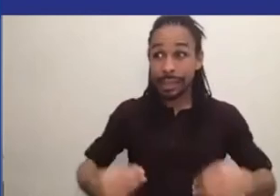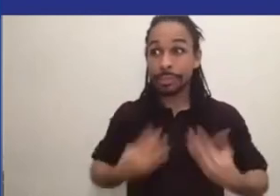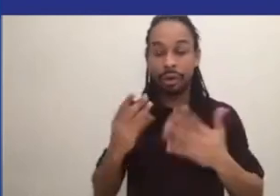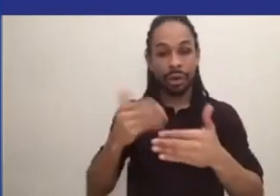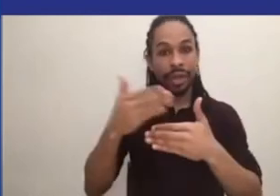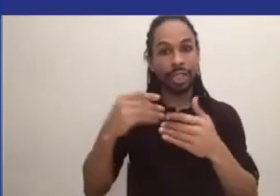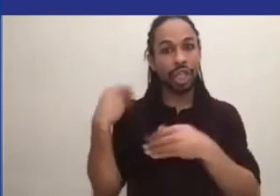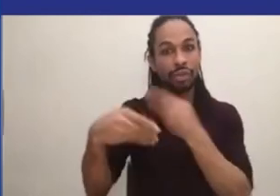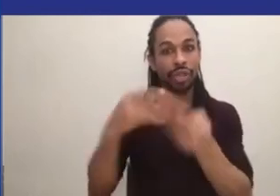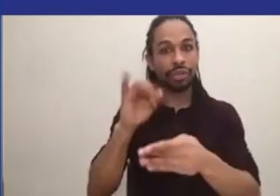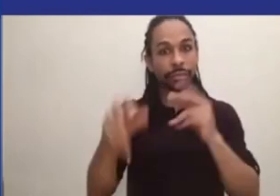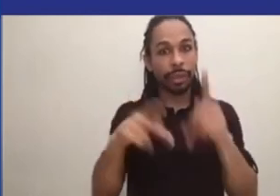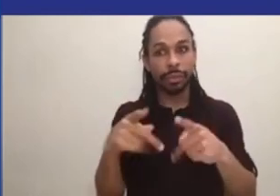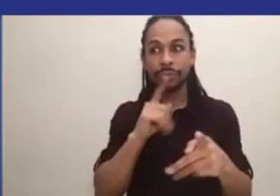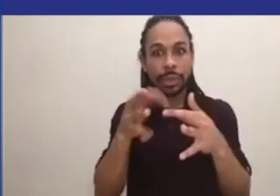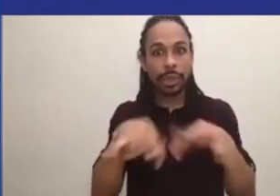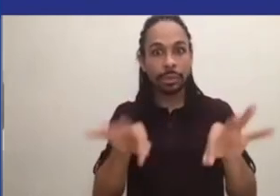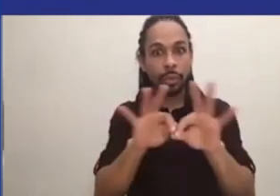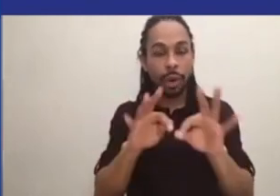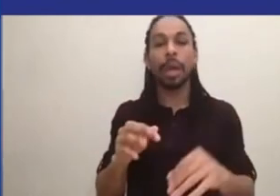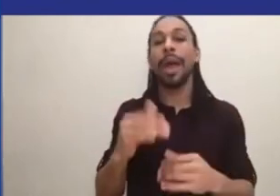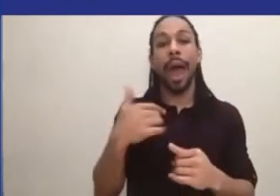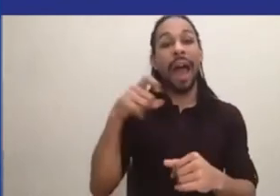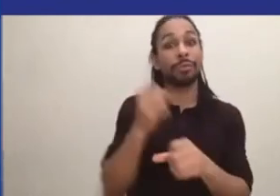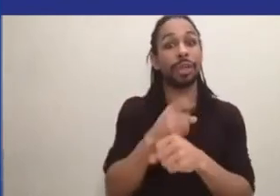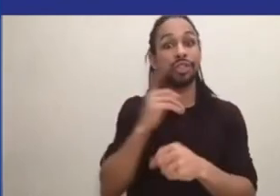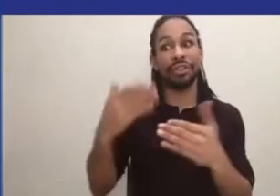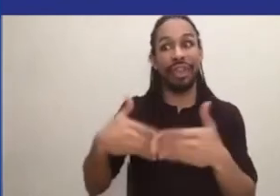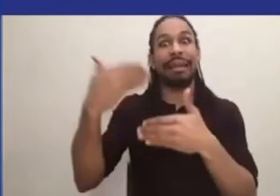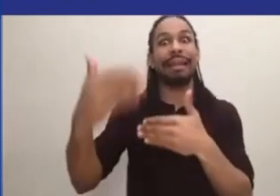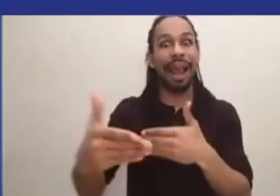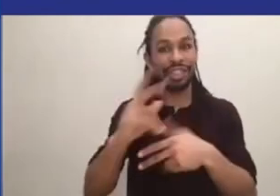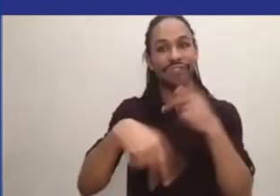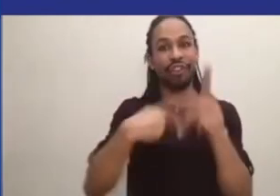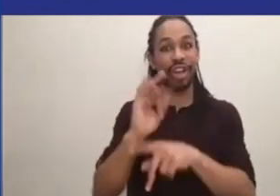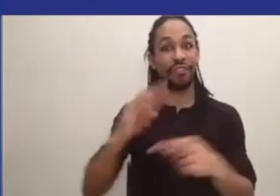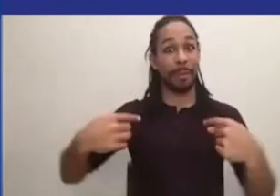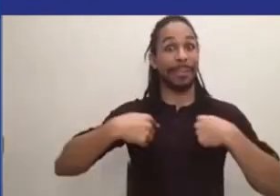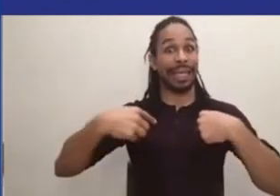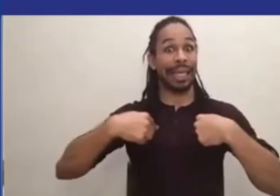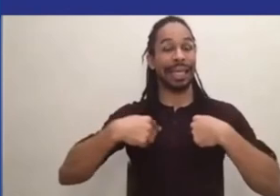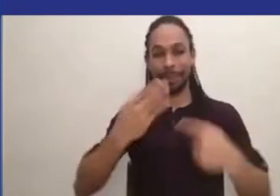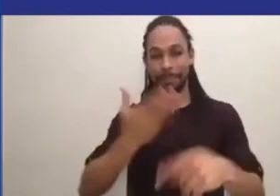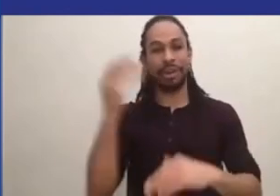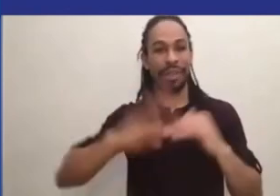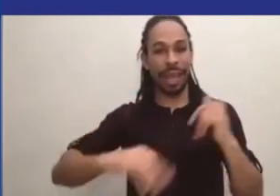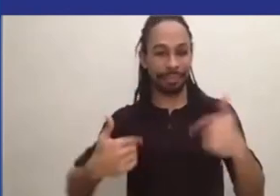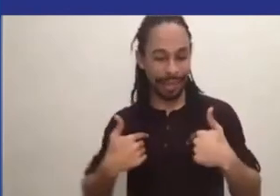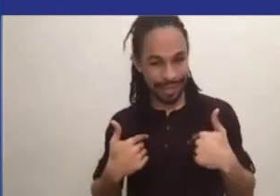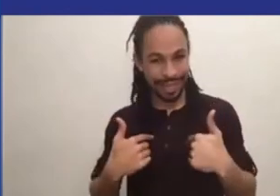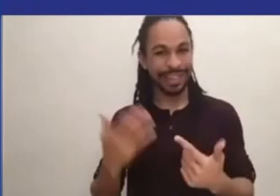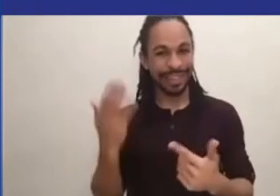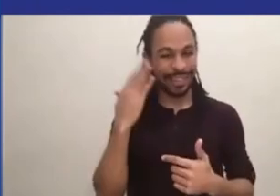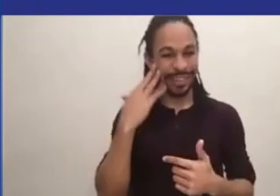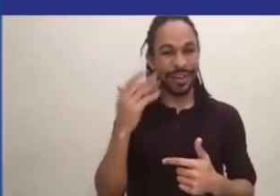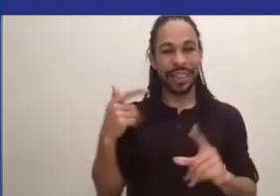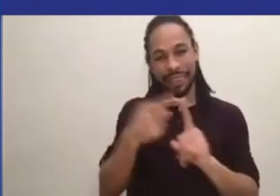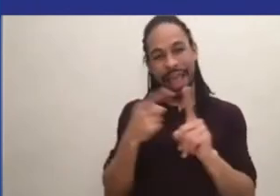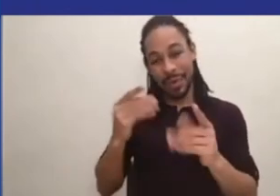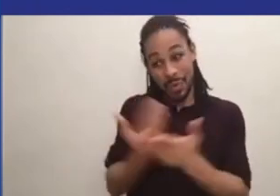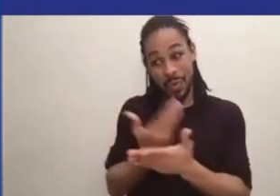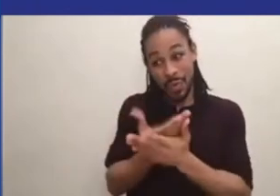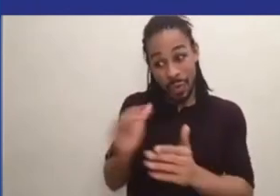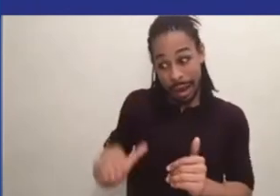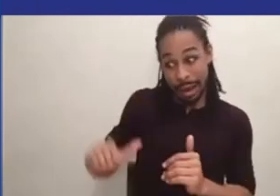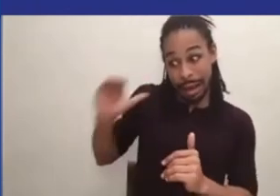sure the next JaQuel Knight is better than me. He know more than I did when he starts, you know. He knows how